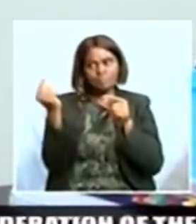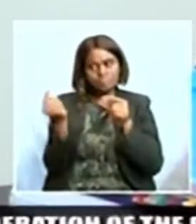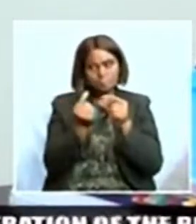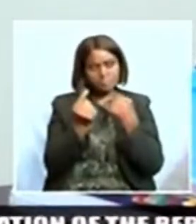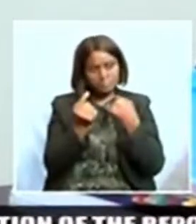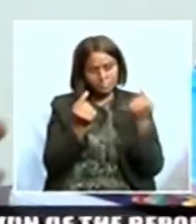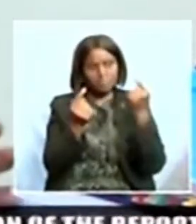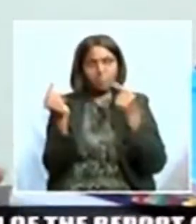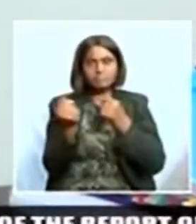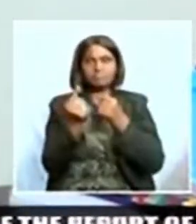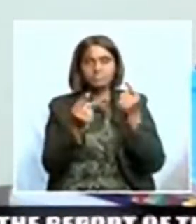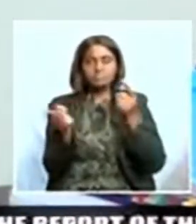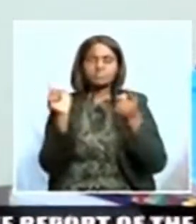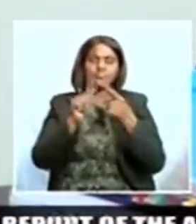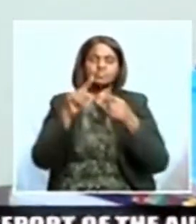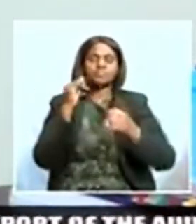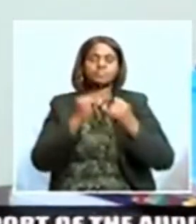on, just like that, until we...